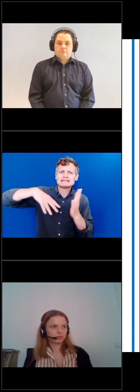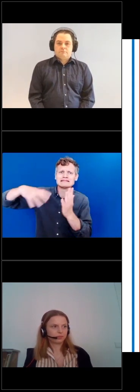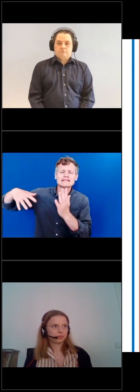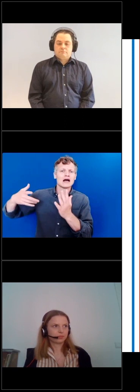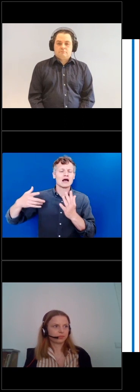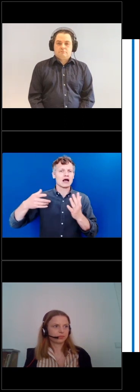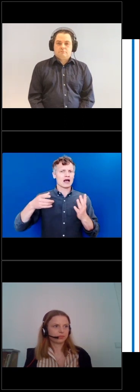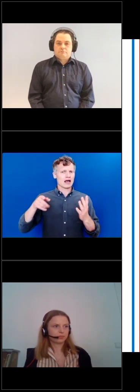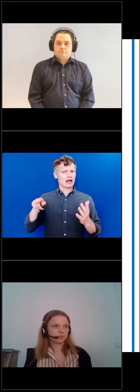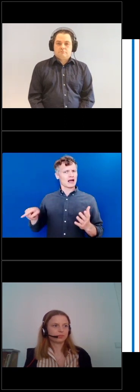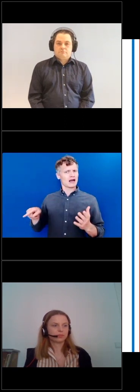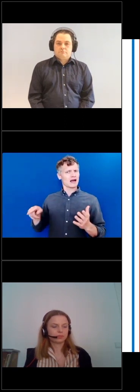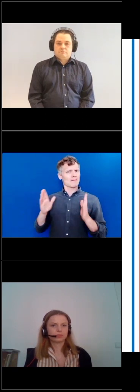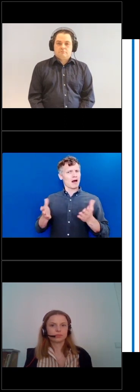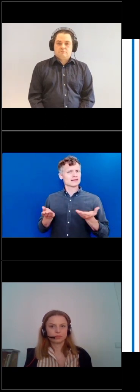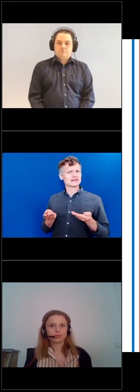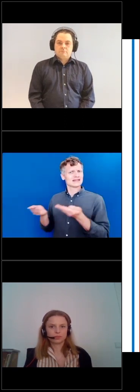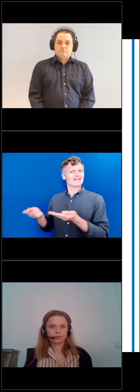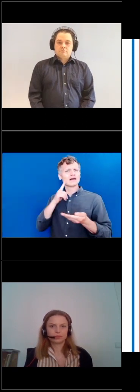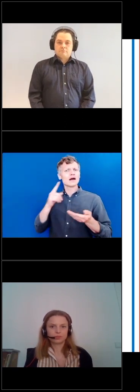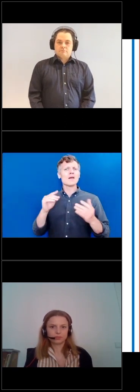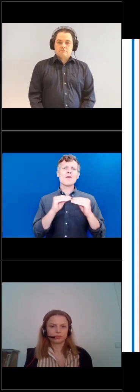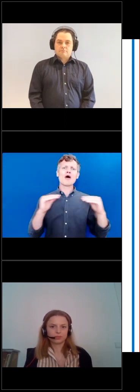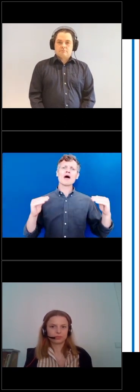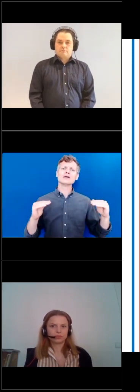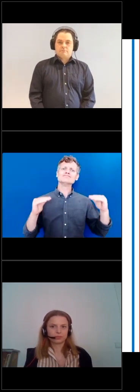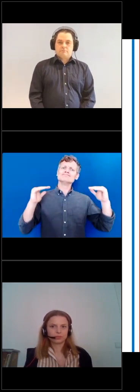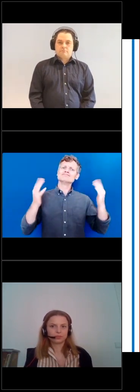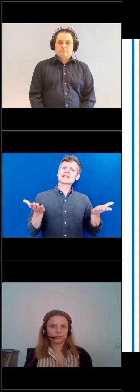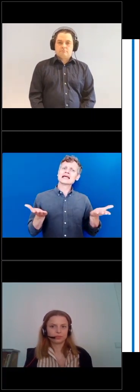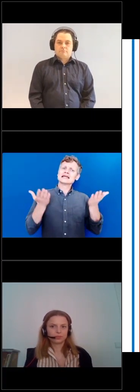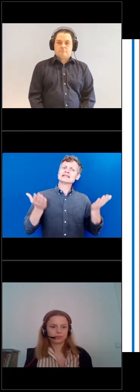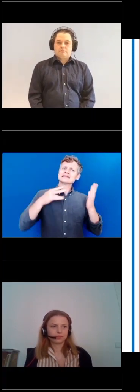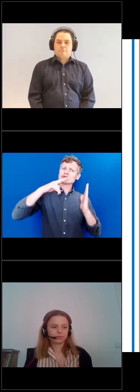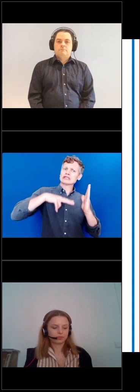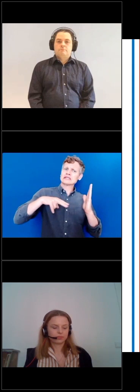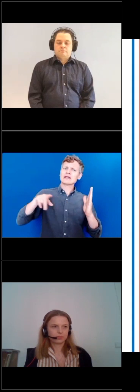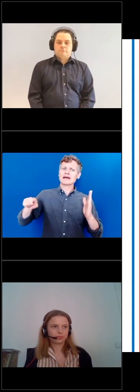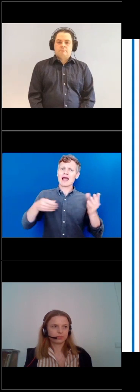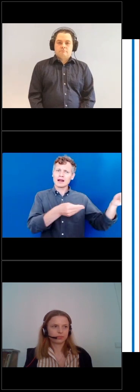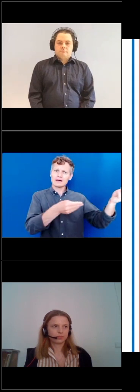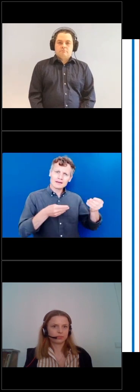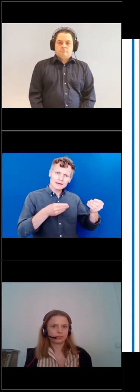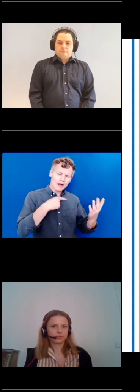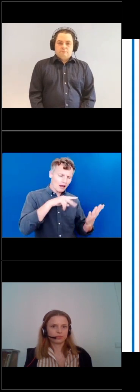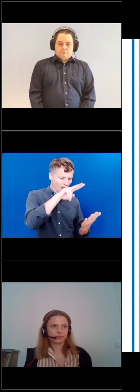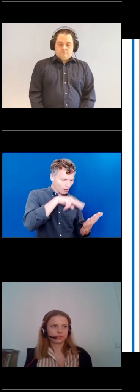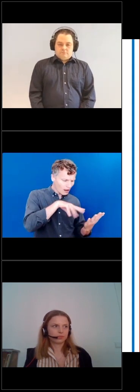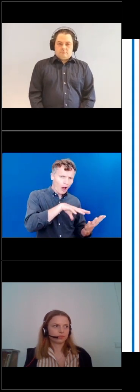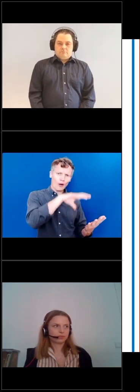it becomes so difficult for them to access such information. One of the ways which we